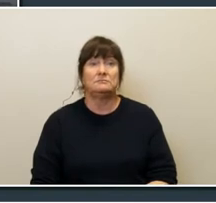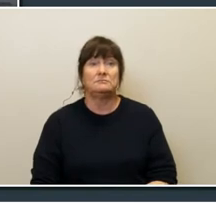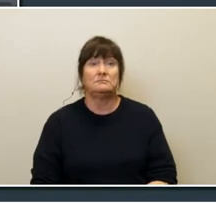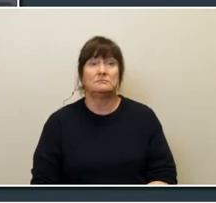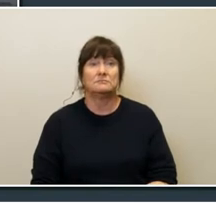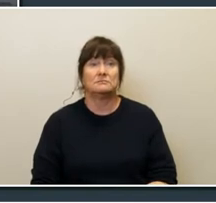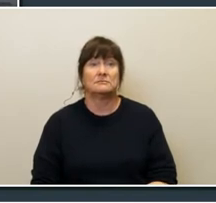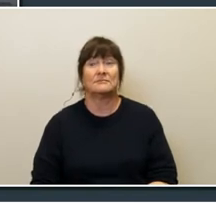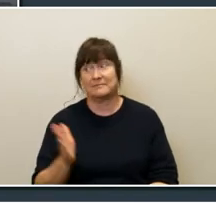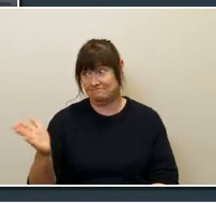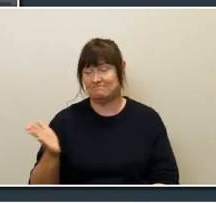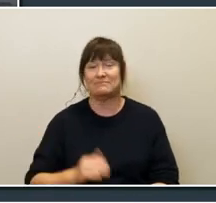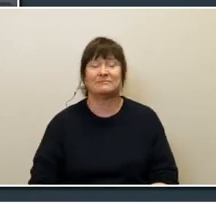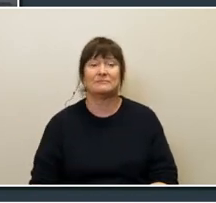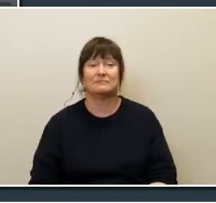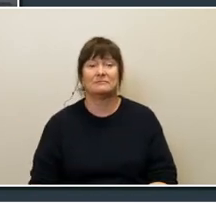Deputy Mayor Brosnan.